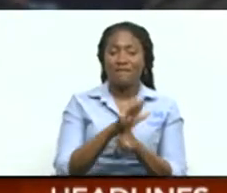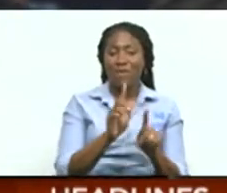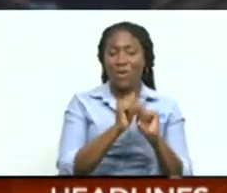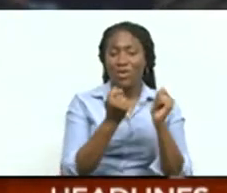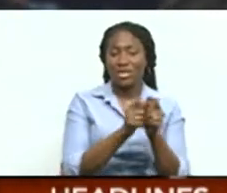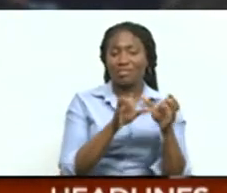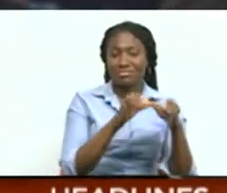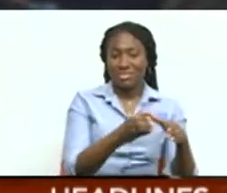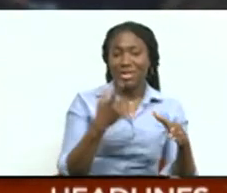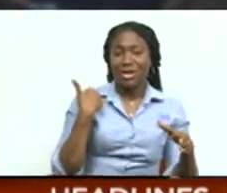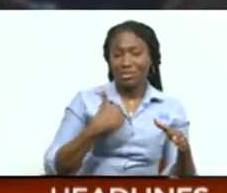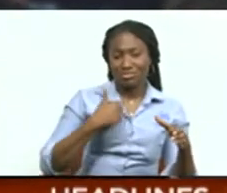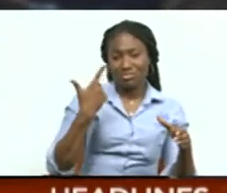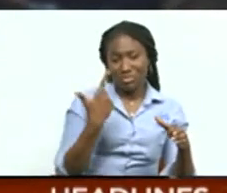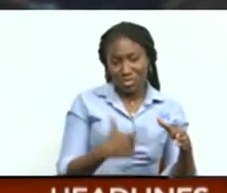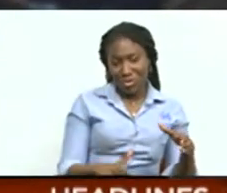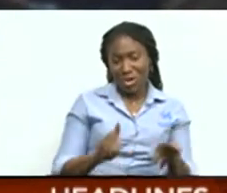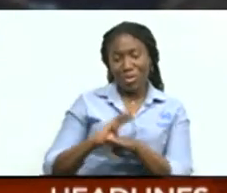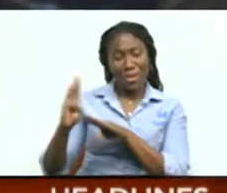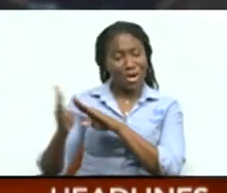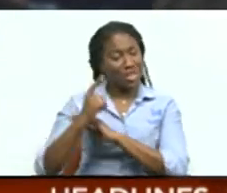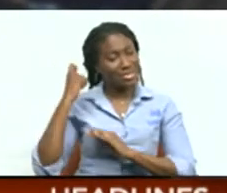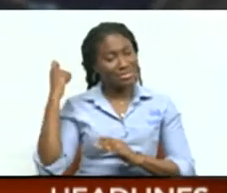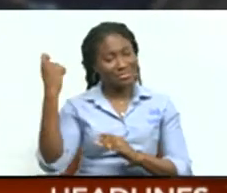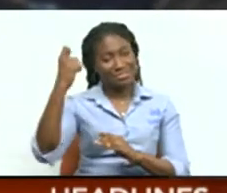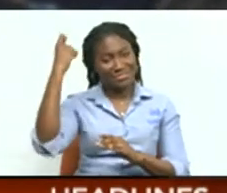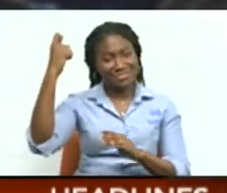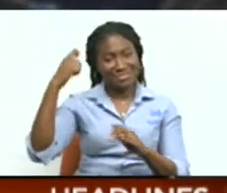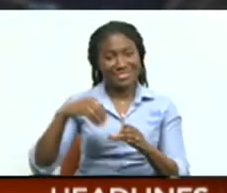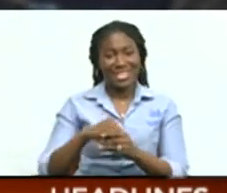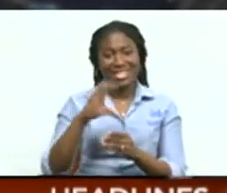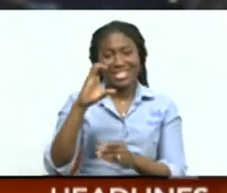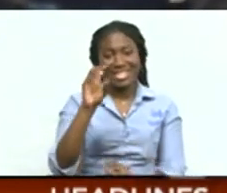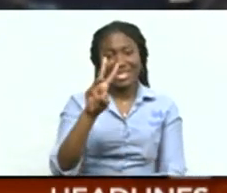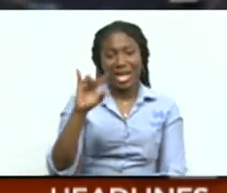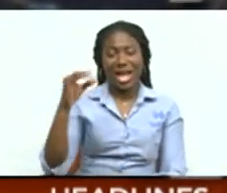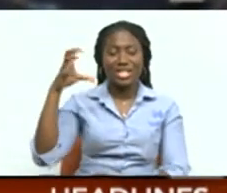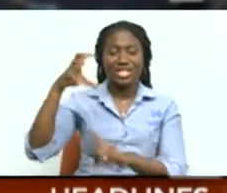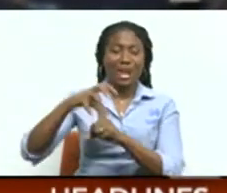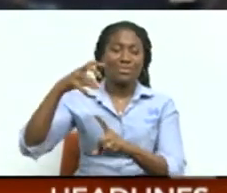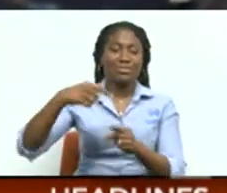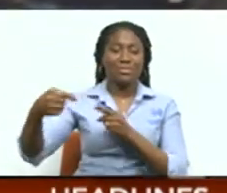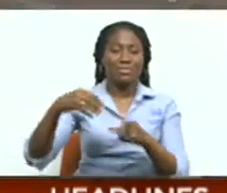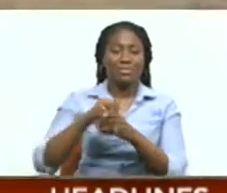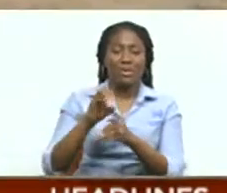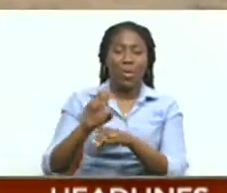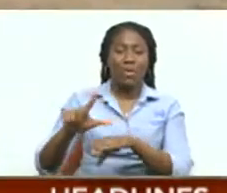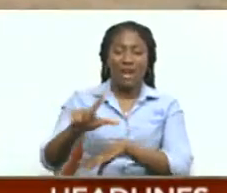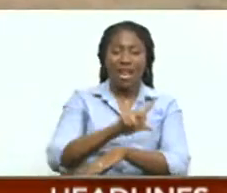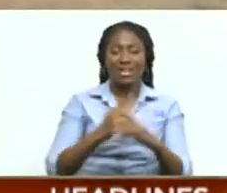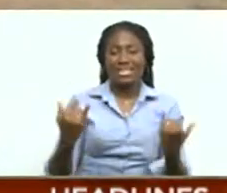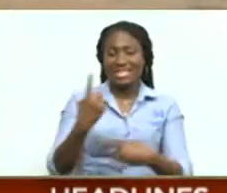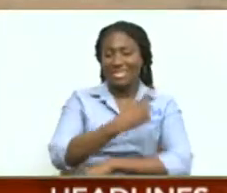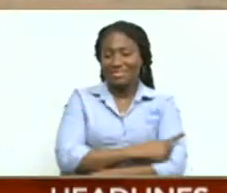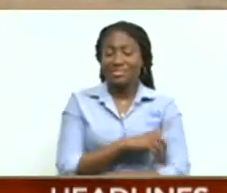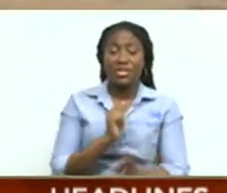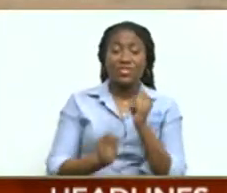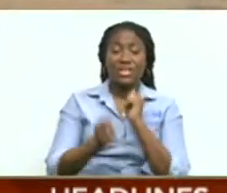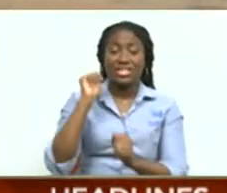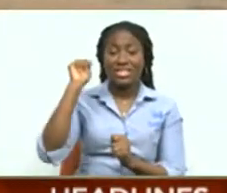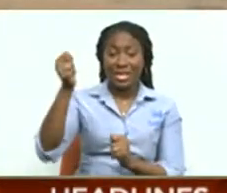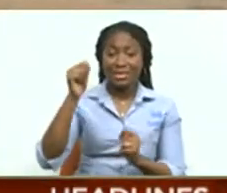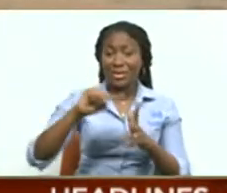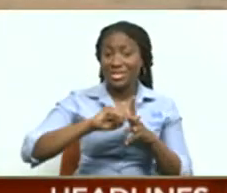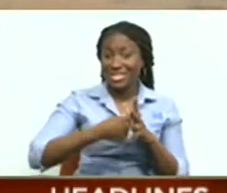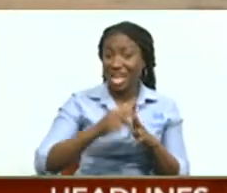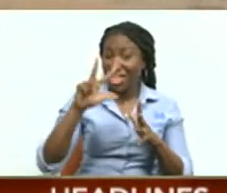to a sensational defeat against Barbados in their CWI Championship encounter at the Queen's Park Oval today. Trinidad and Tobago started the